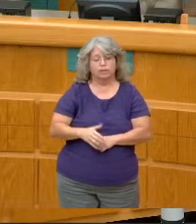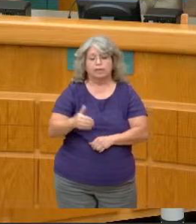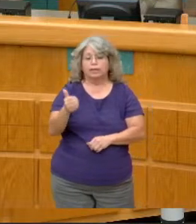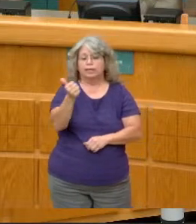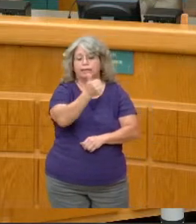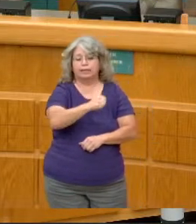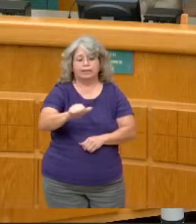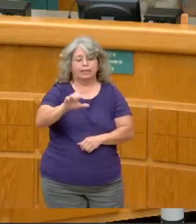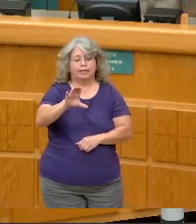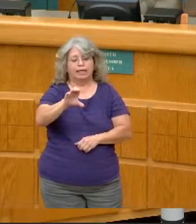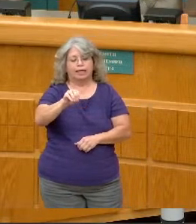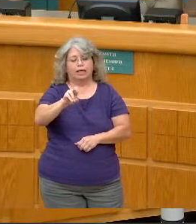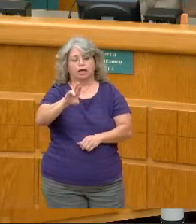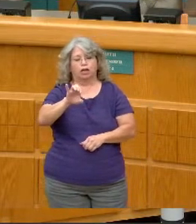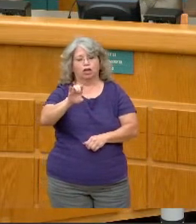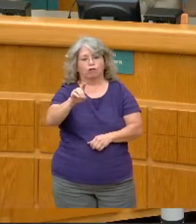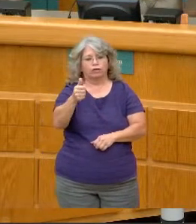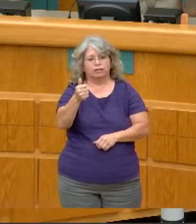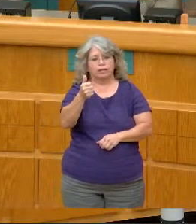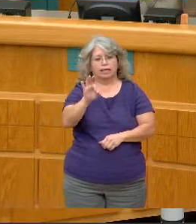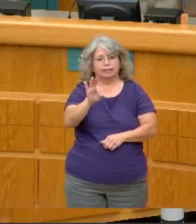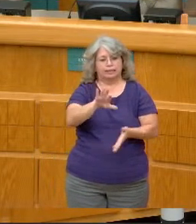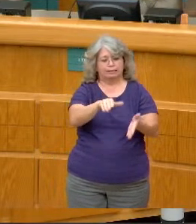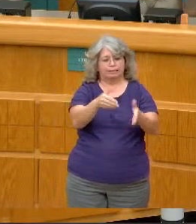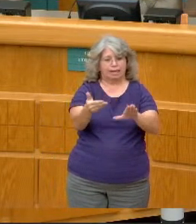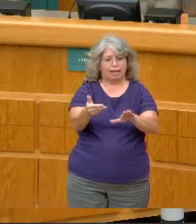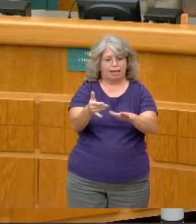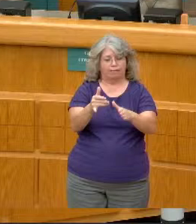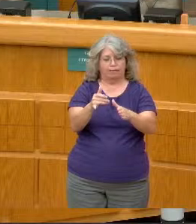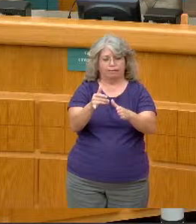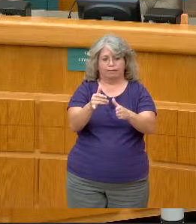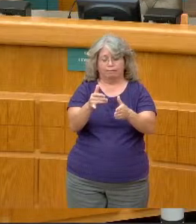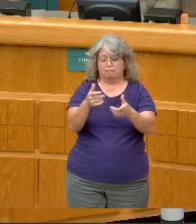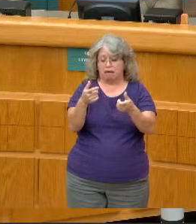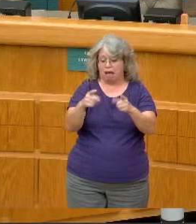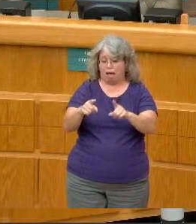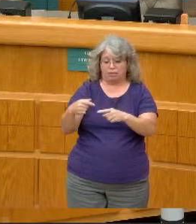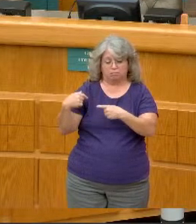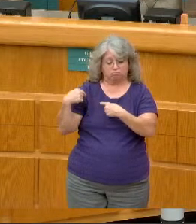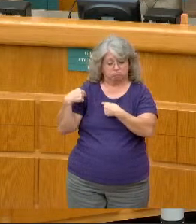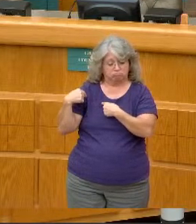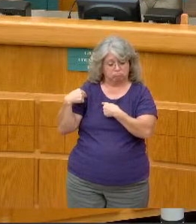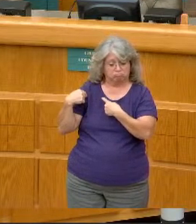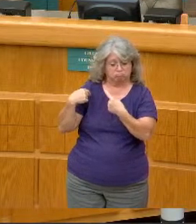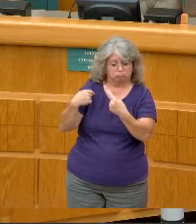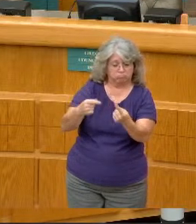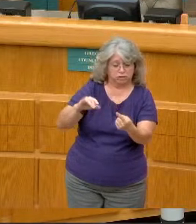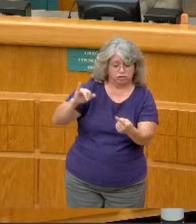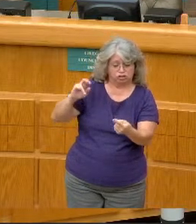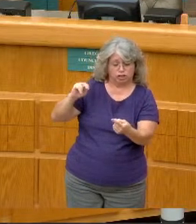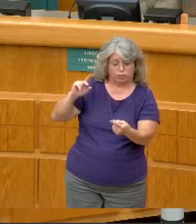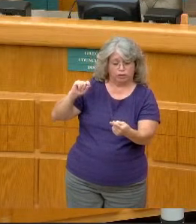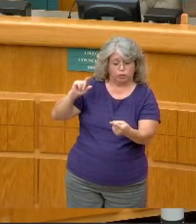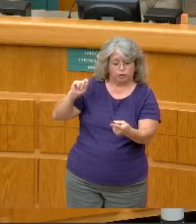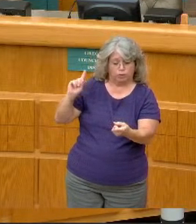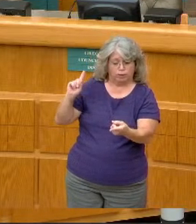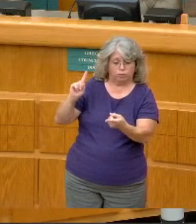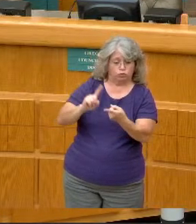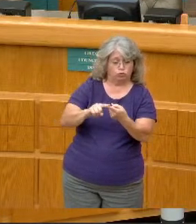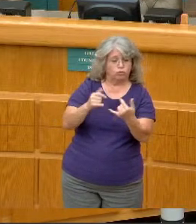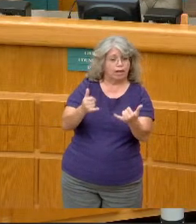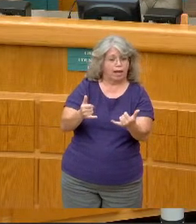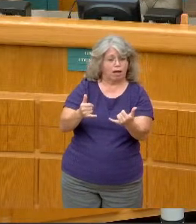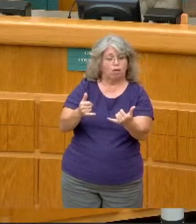202-646-4500. So any COVID-19 related death cost from last year, January of 2020 to the